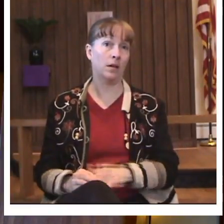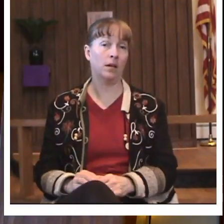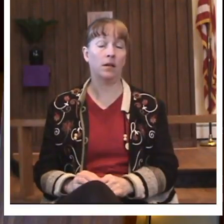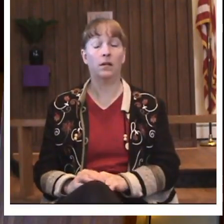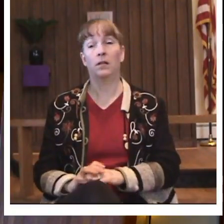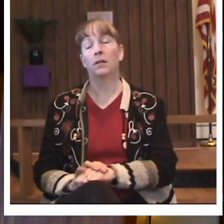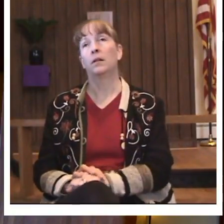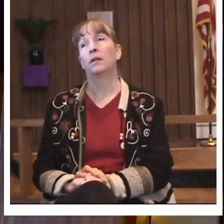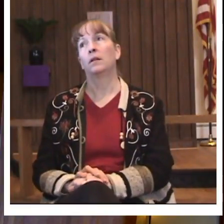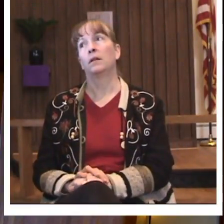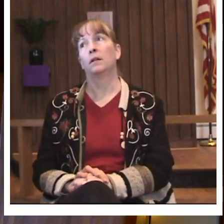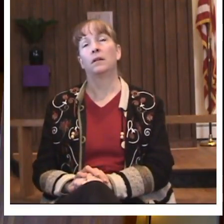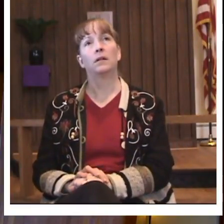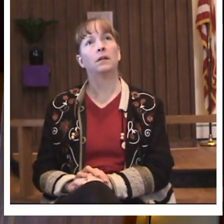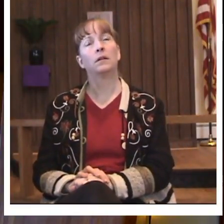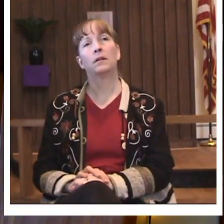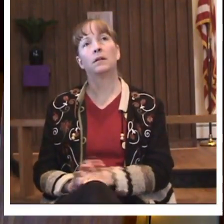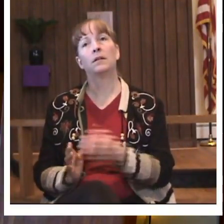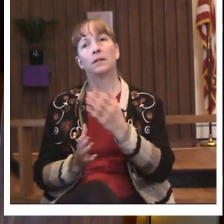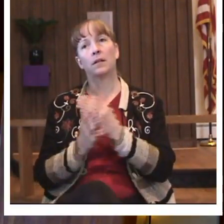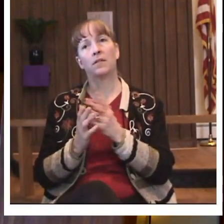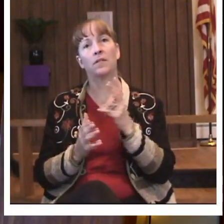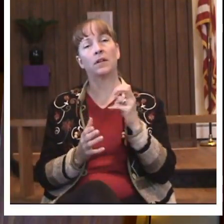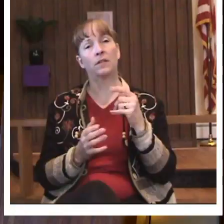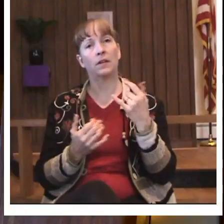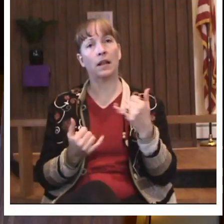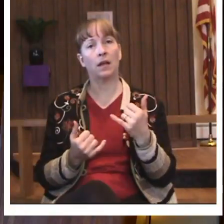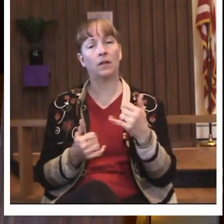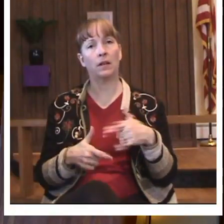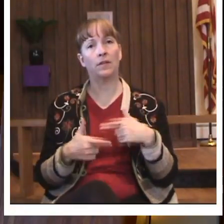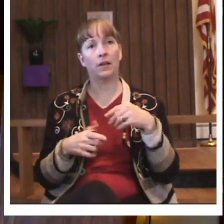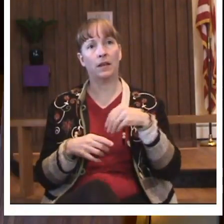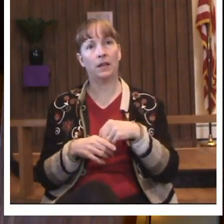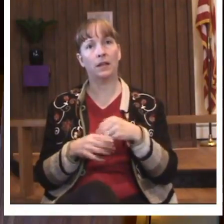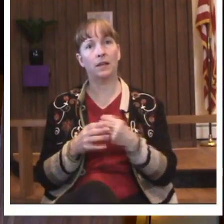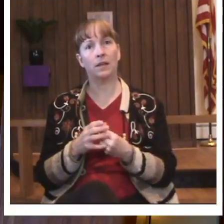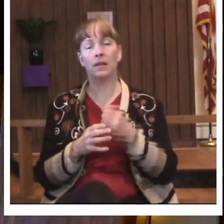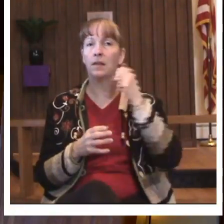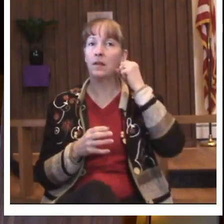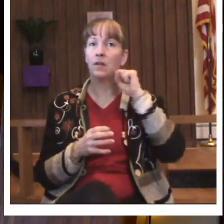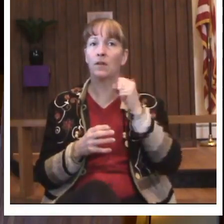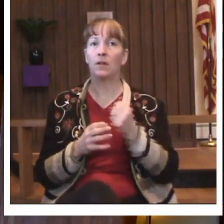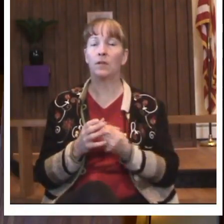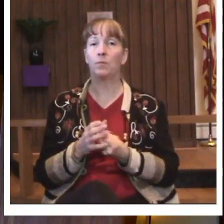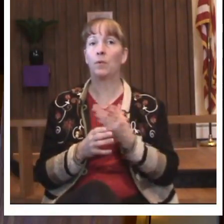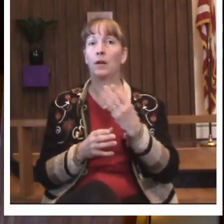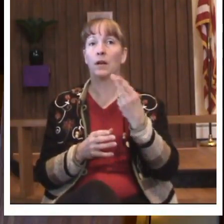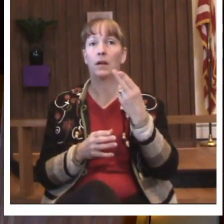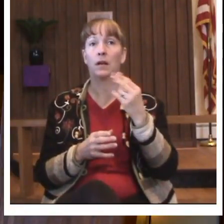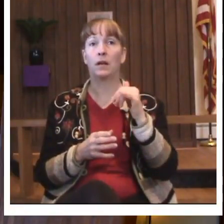Well, some of those vets are now being housed in the Silver Spring Hilton.